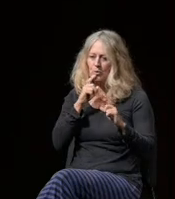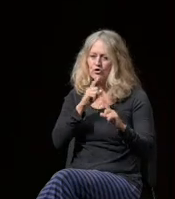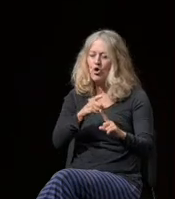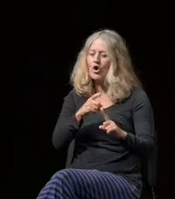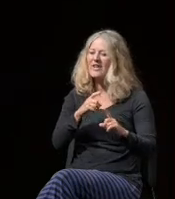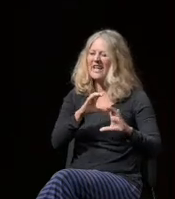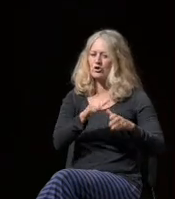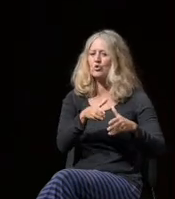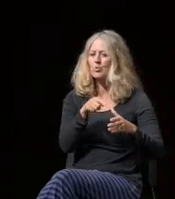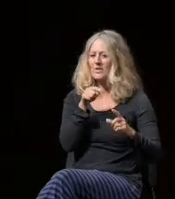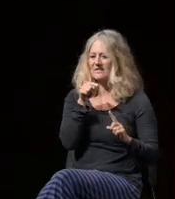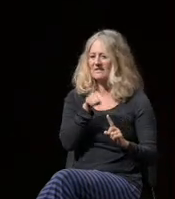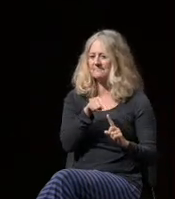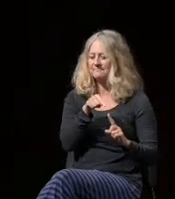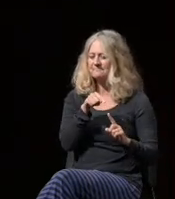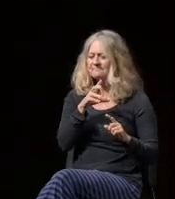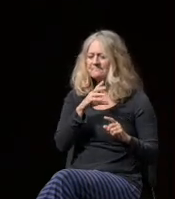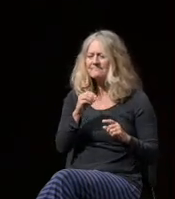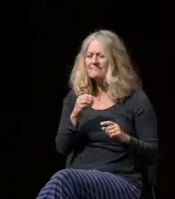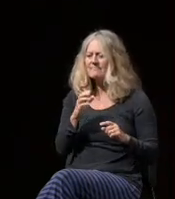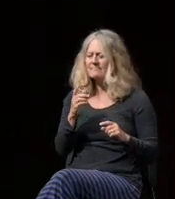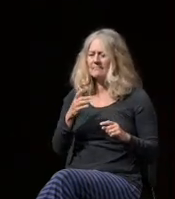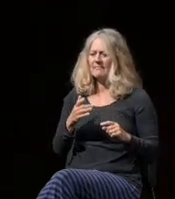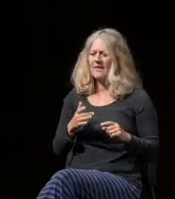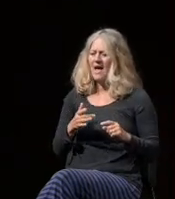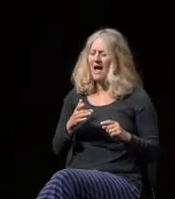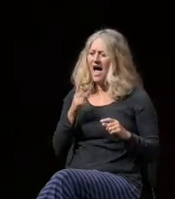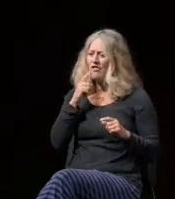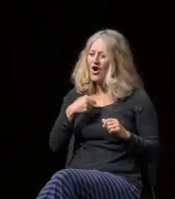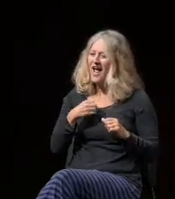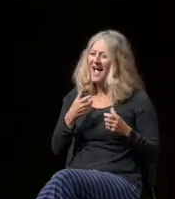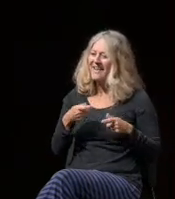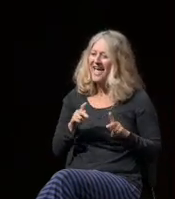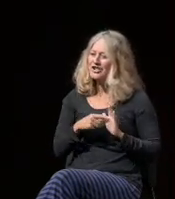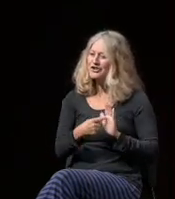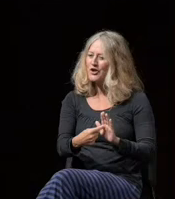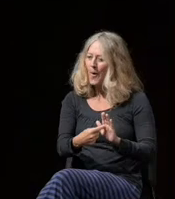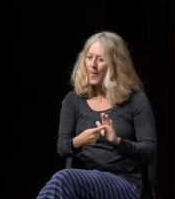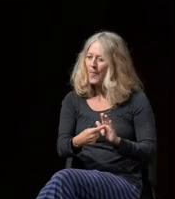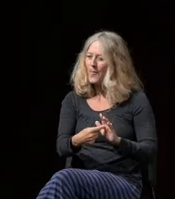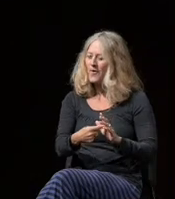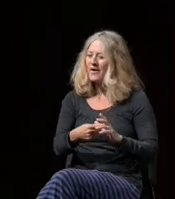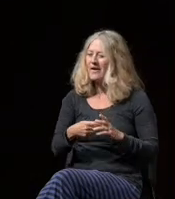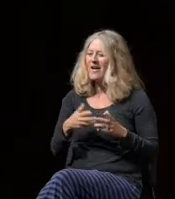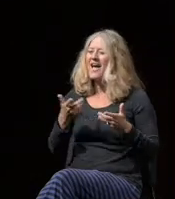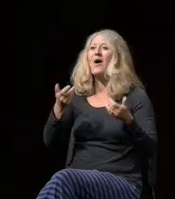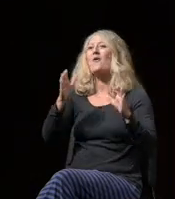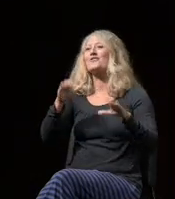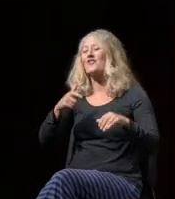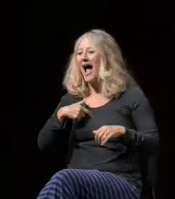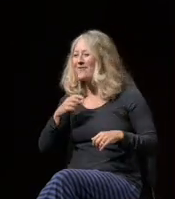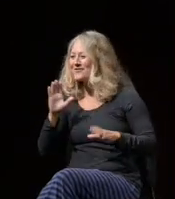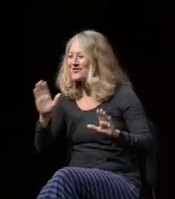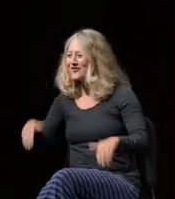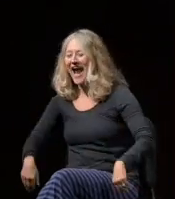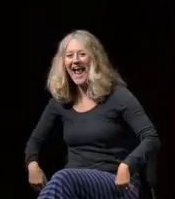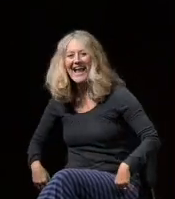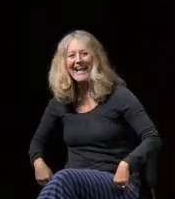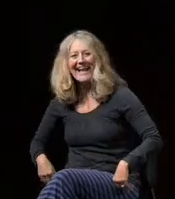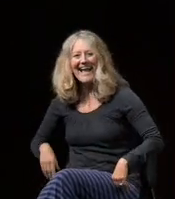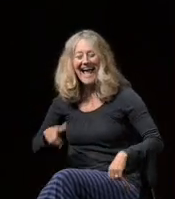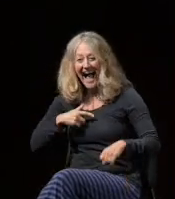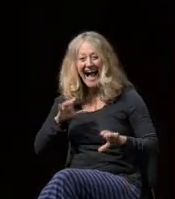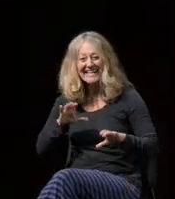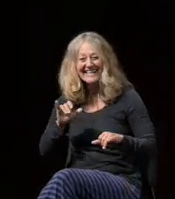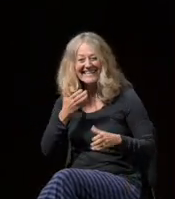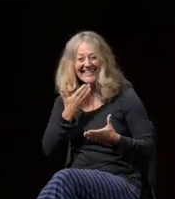students. And I thought, I left that show, I thought, wasn't that great? Wasn't I great? How'd I do? Didn't I do really